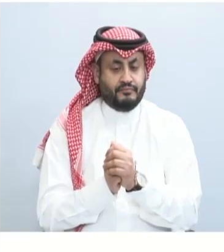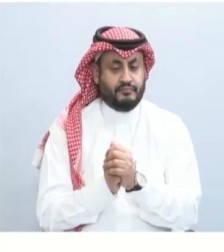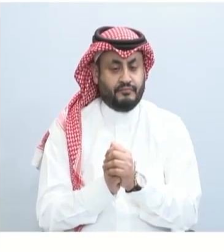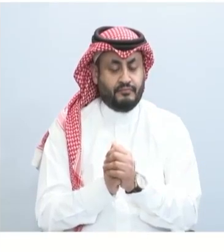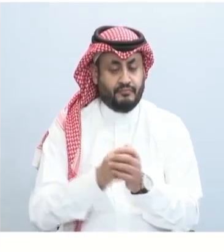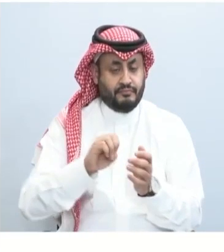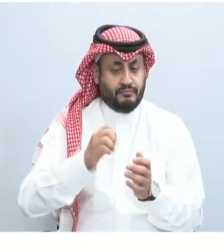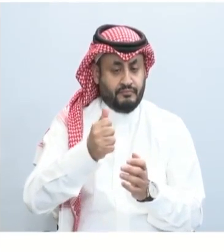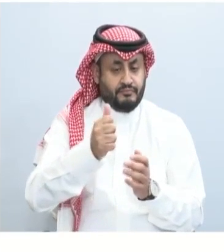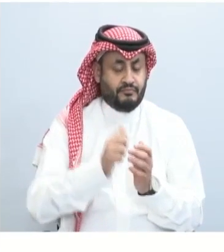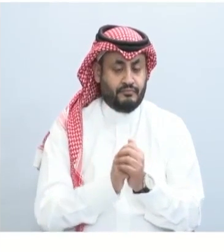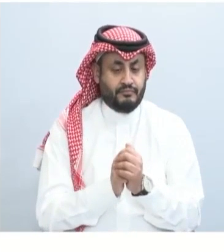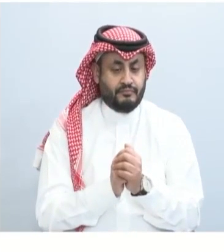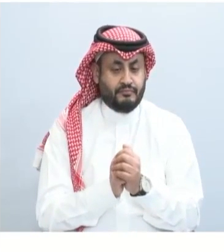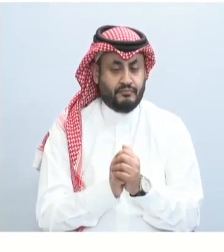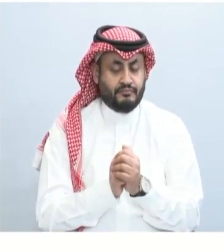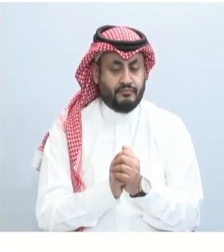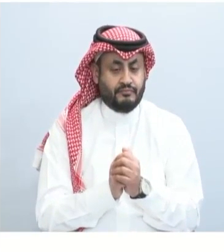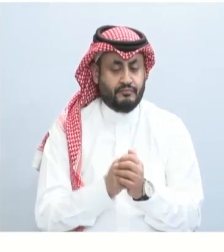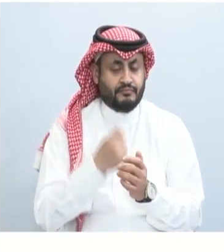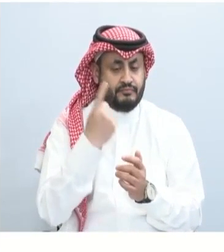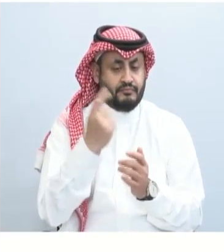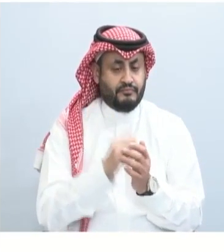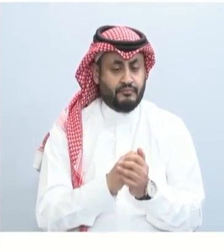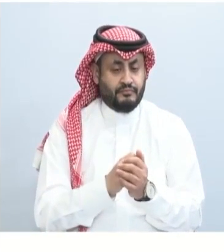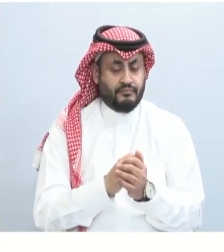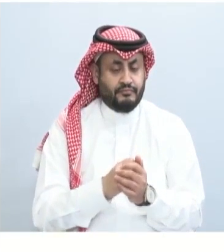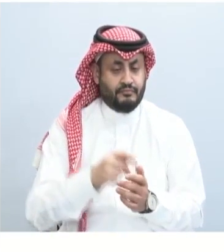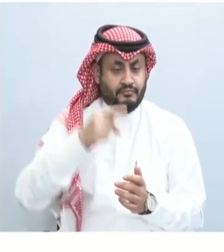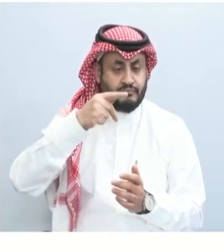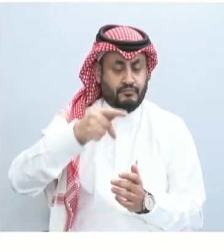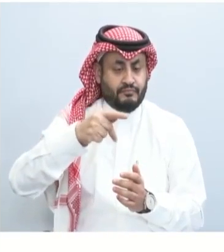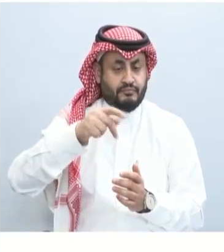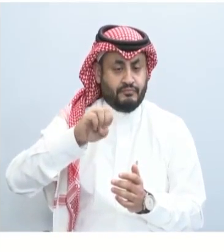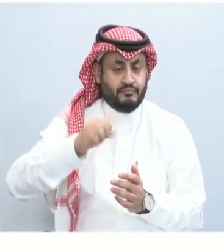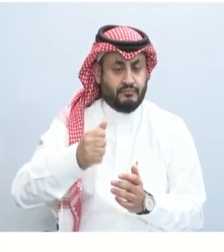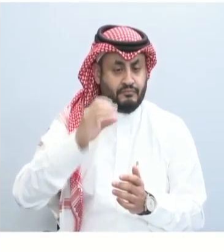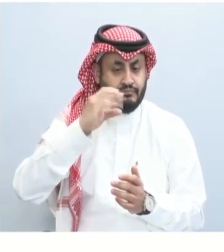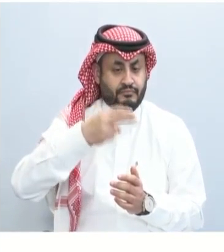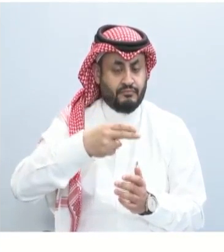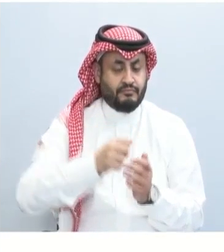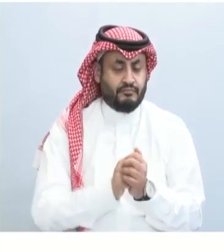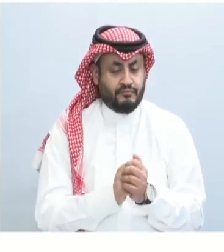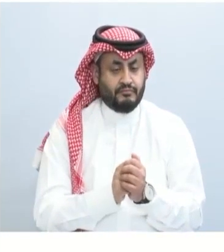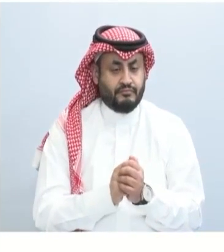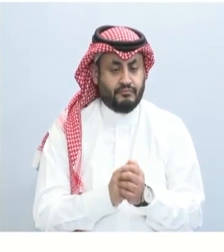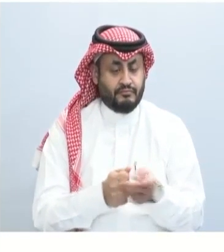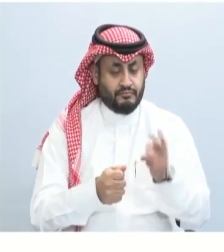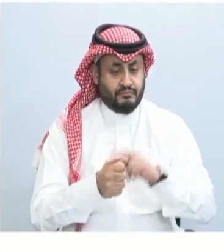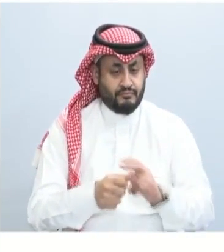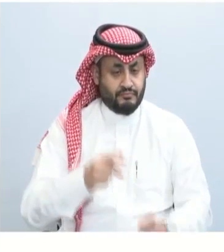EA sound. So the first one is peach. Peach. Say with